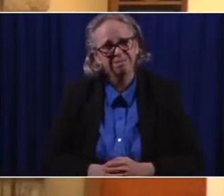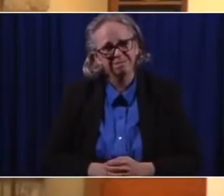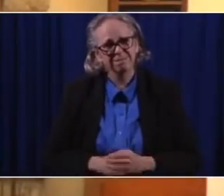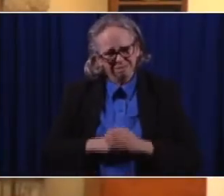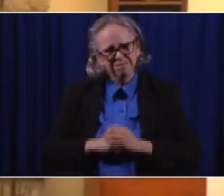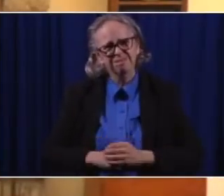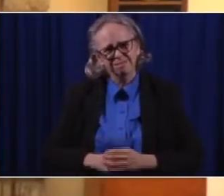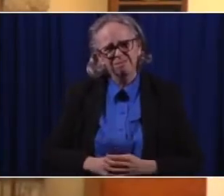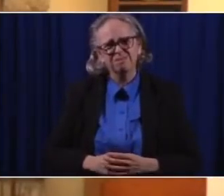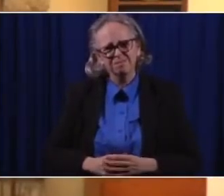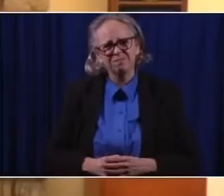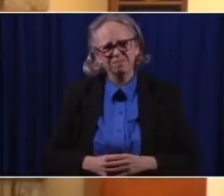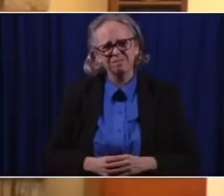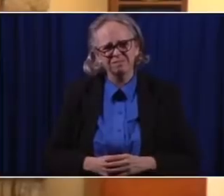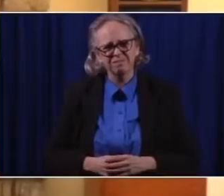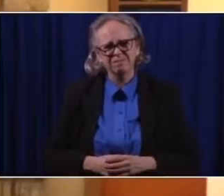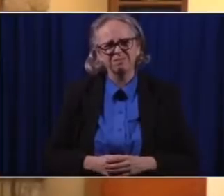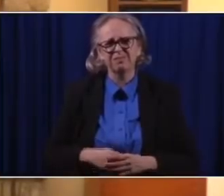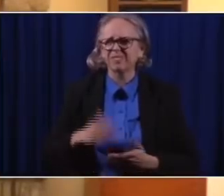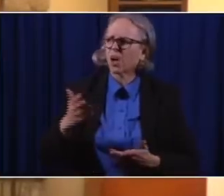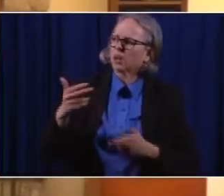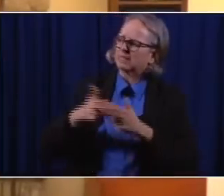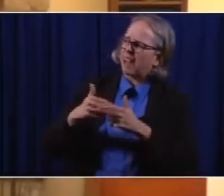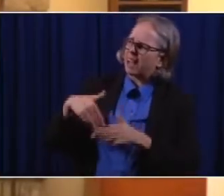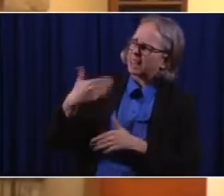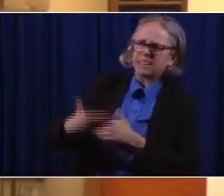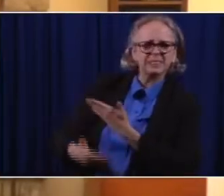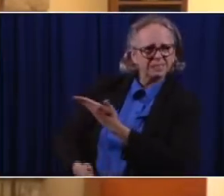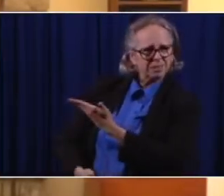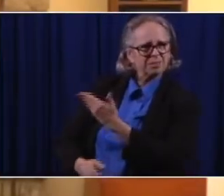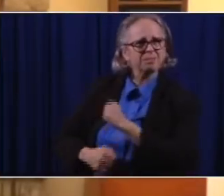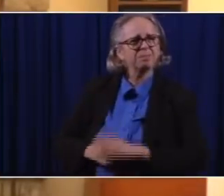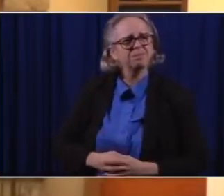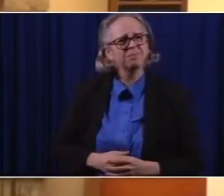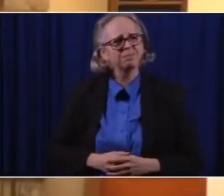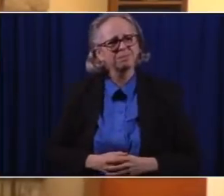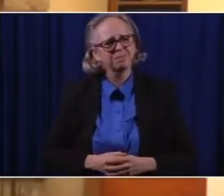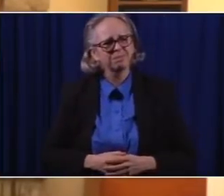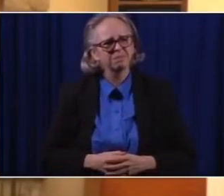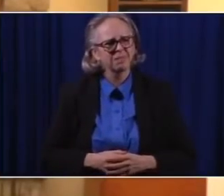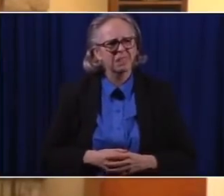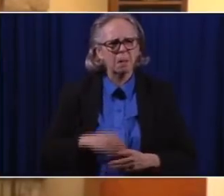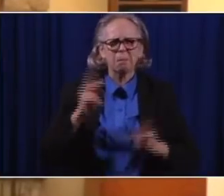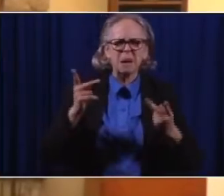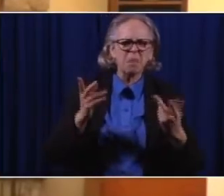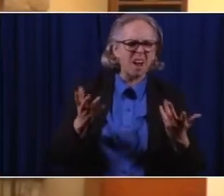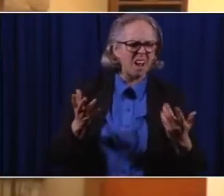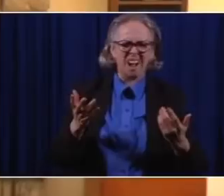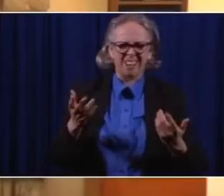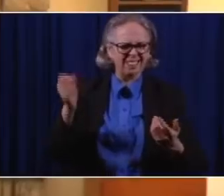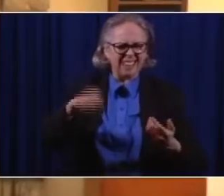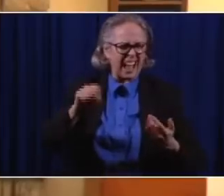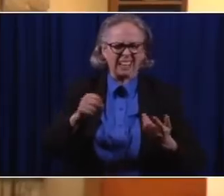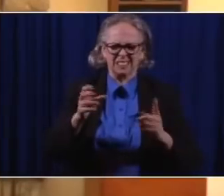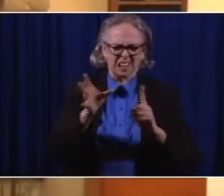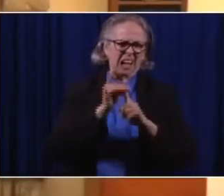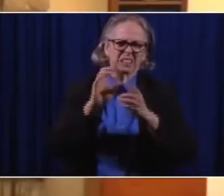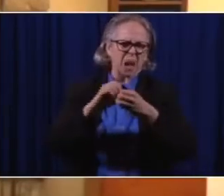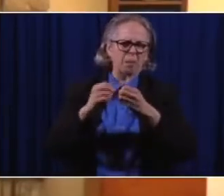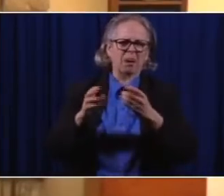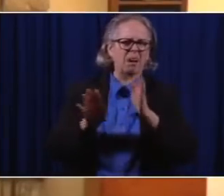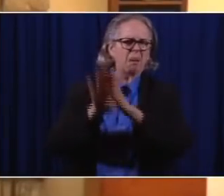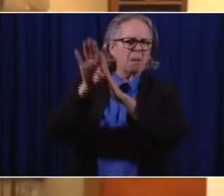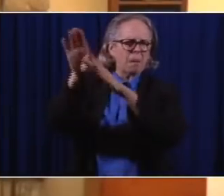Let me go to the next slide. We often hear people say that the increase in cases, oh, that's just caused by more testing, and we are having